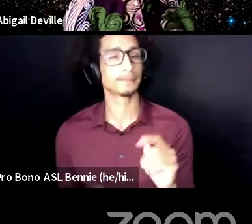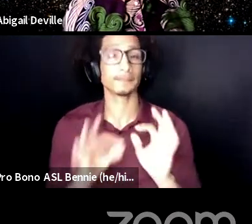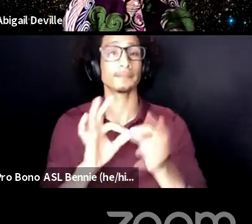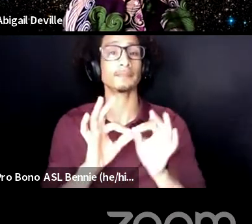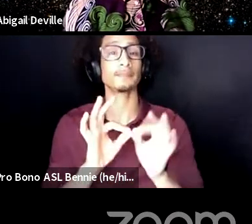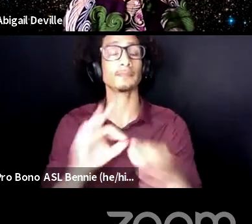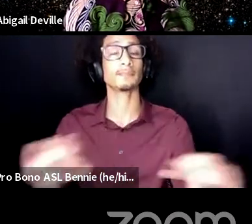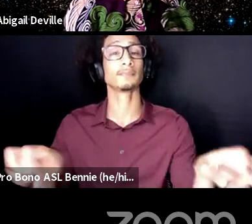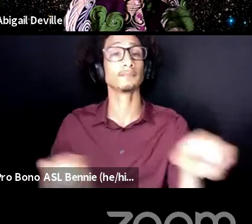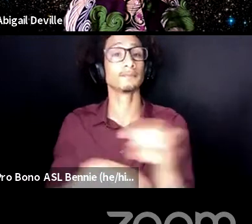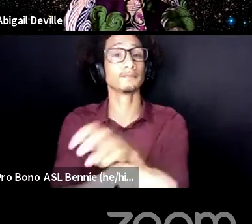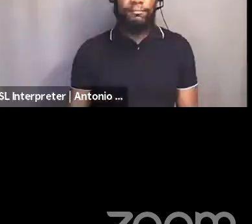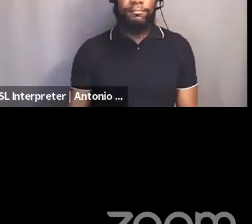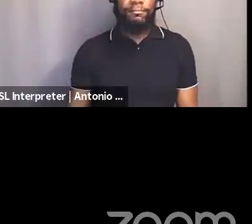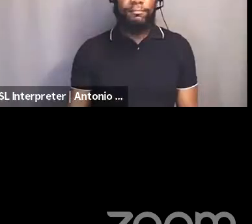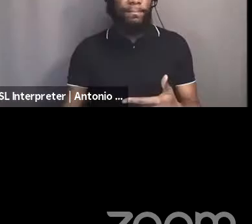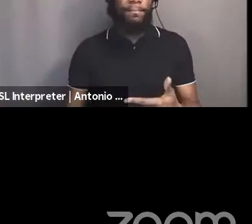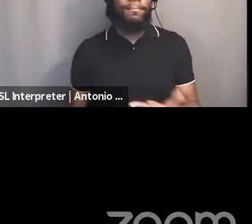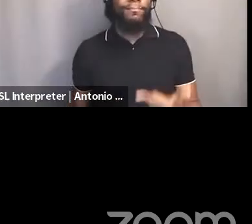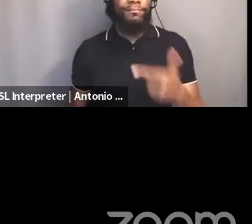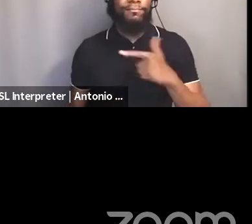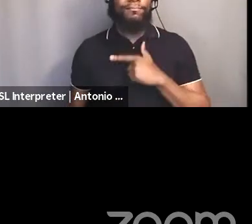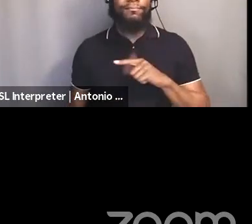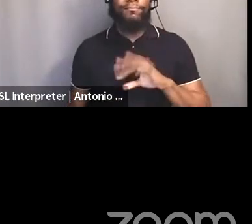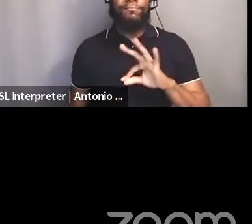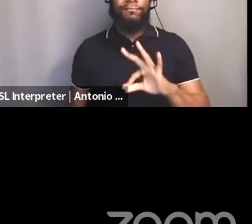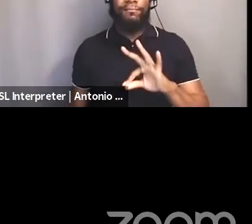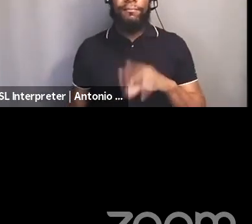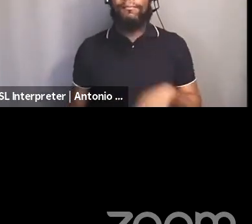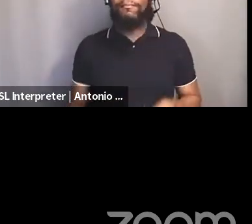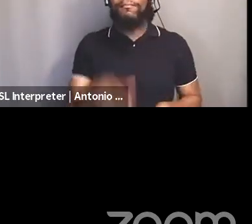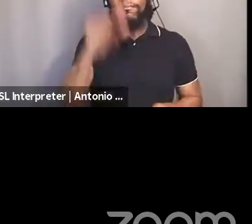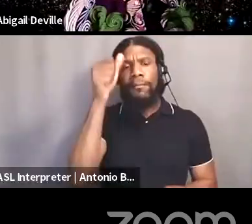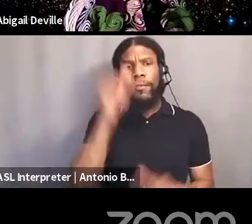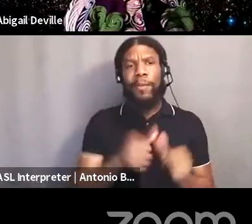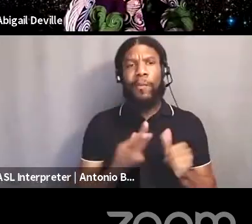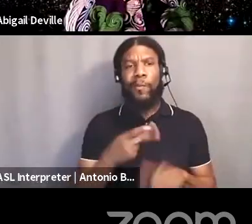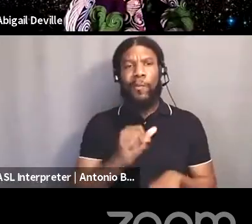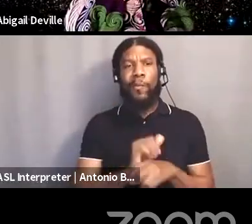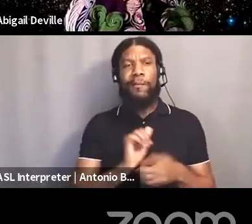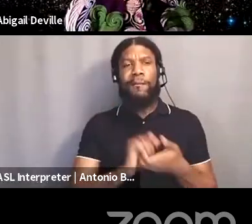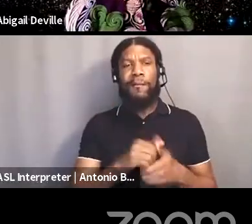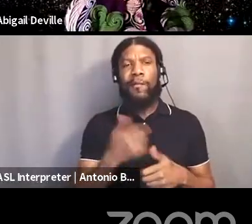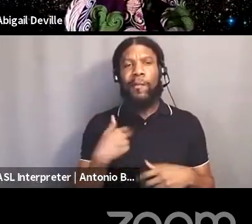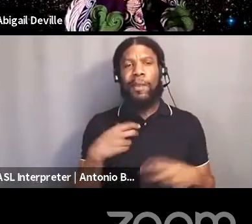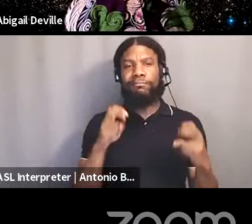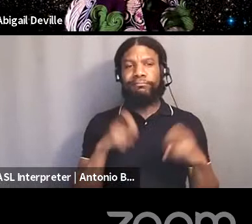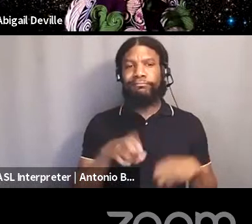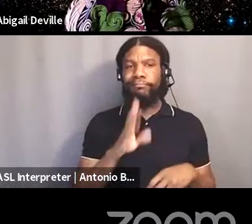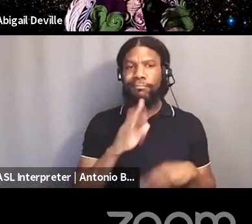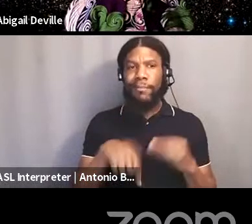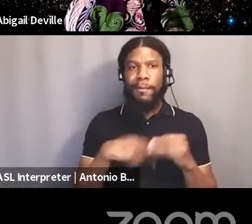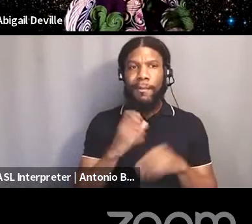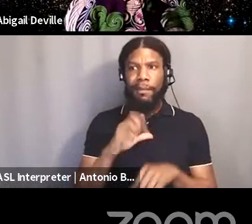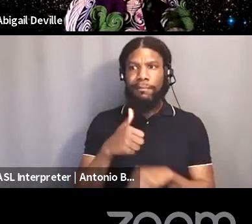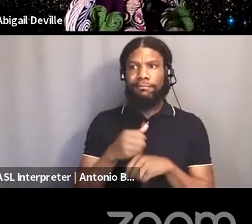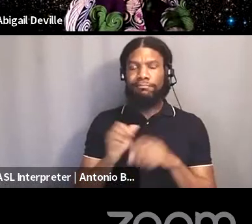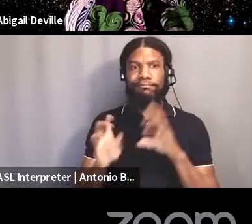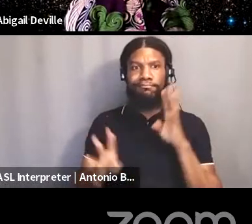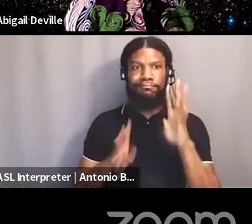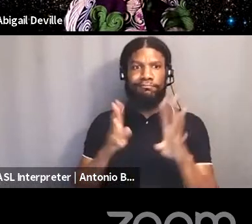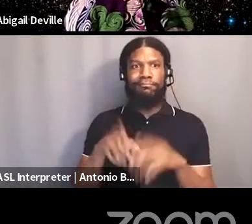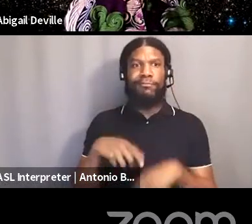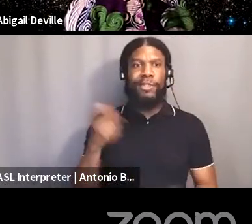Studio Museum and I sort of came up with this, wanting to create some kind of scholarship for the Studio Museum and Art,